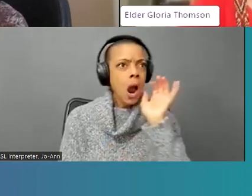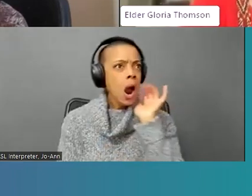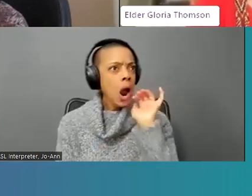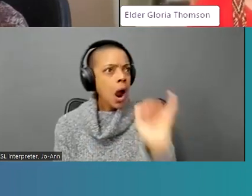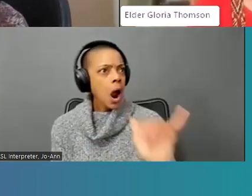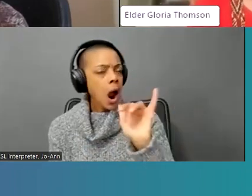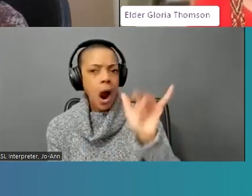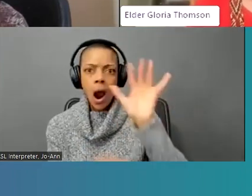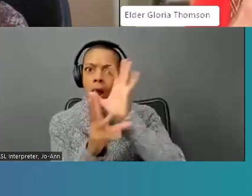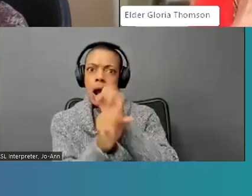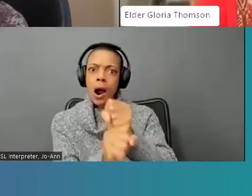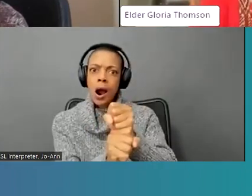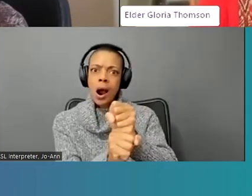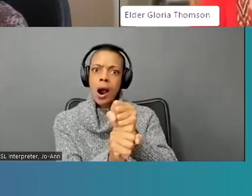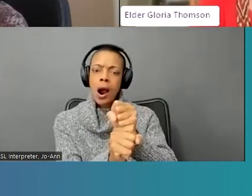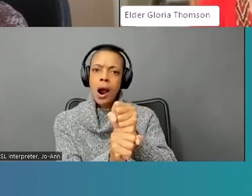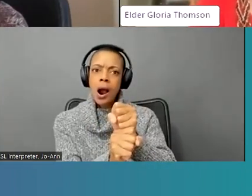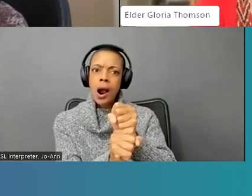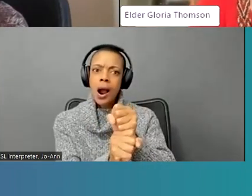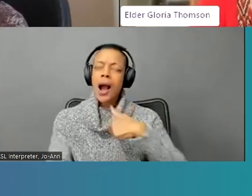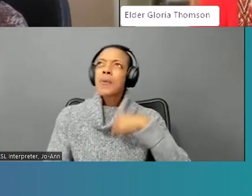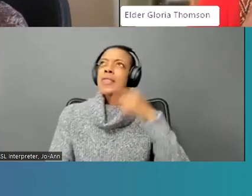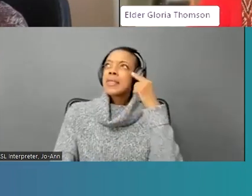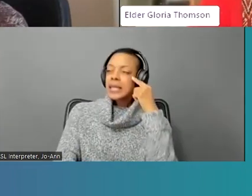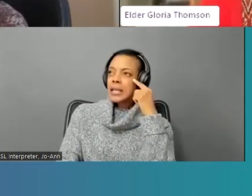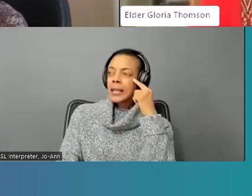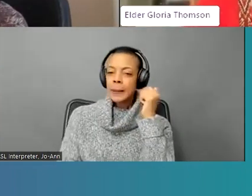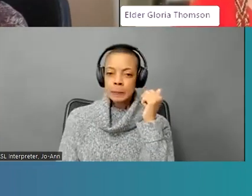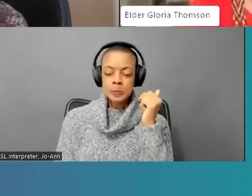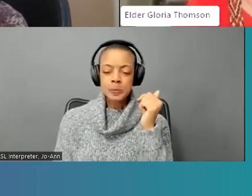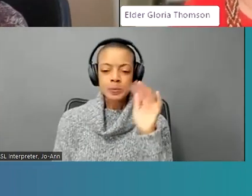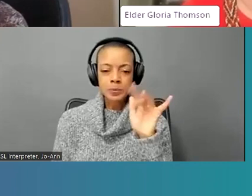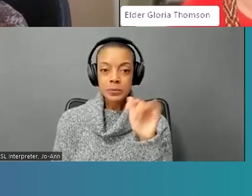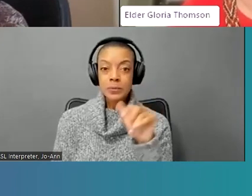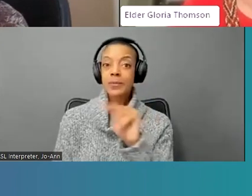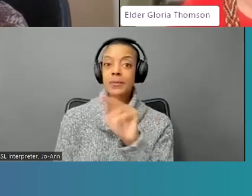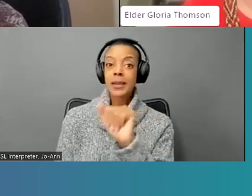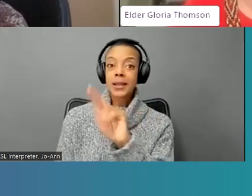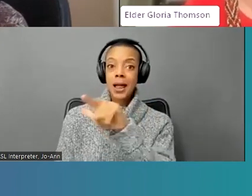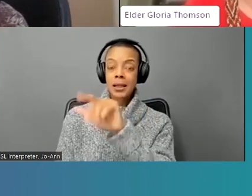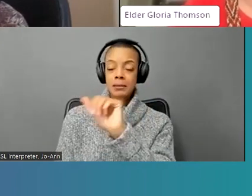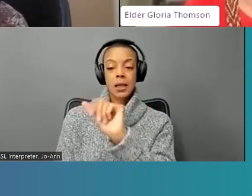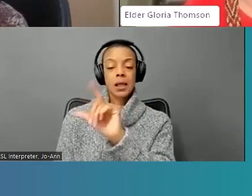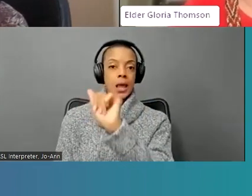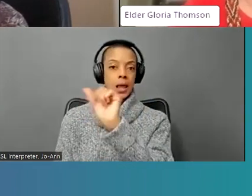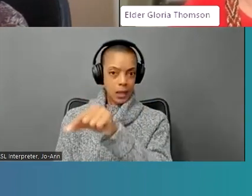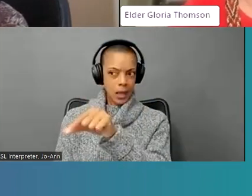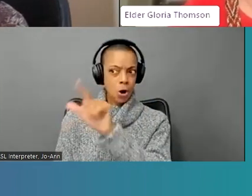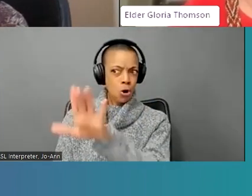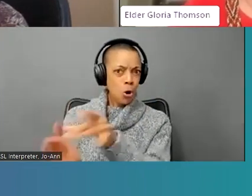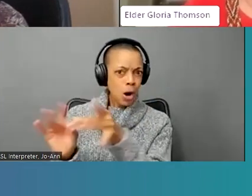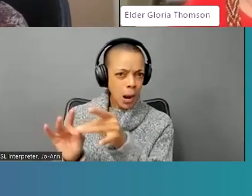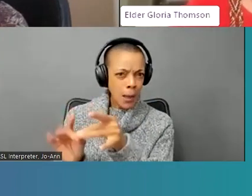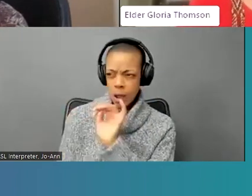because I was thinking about what Naulaq said as well